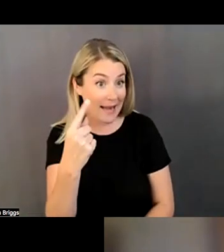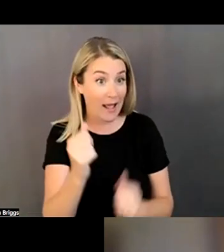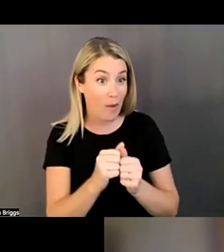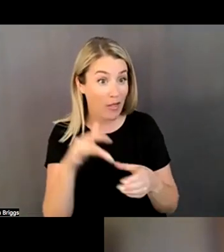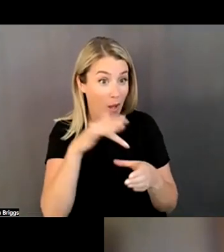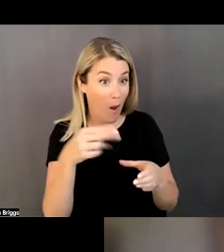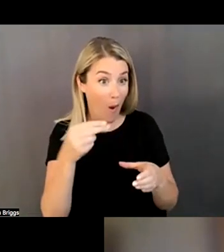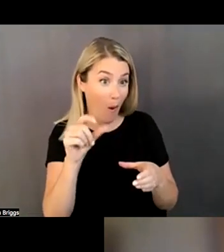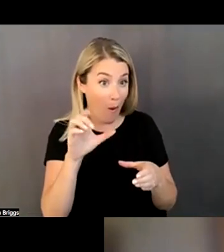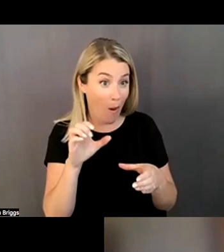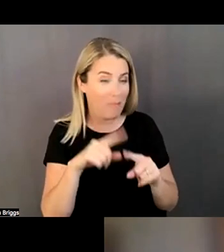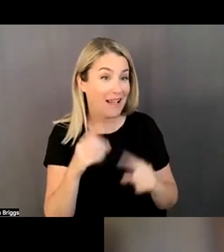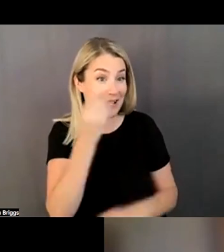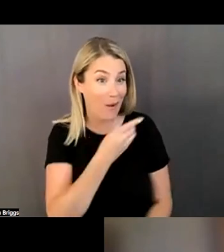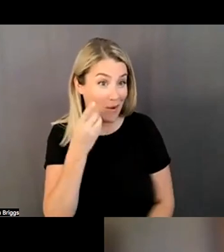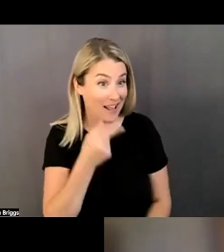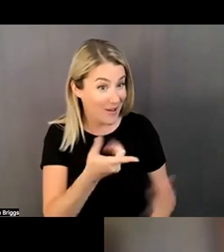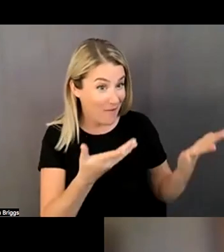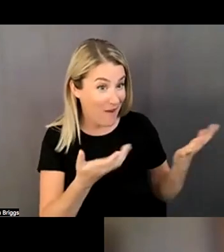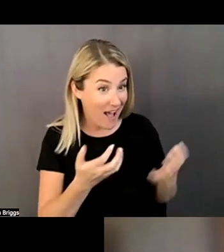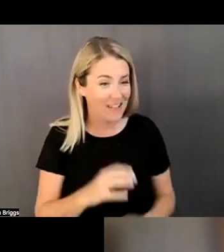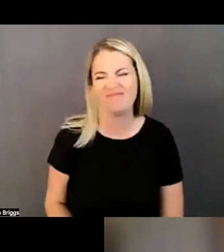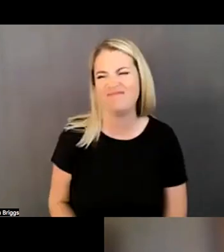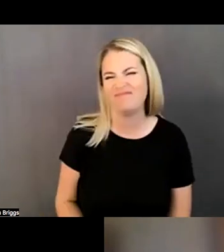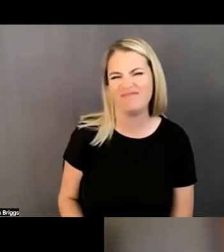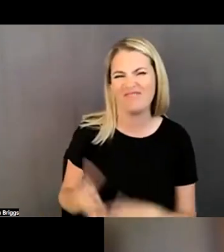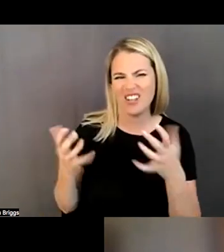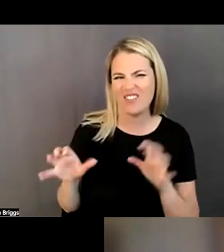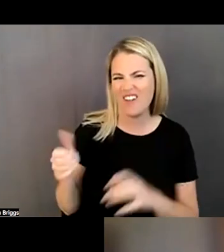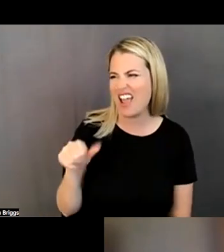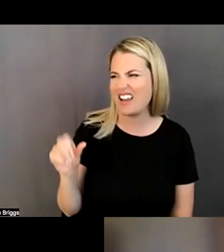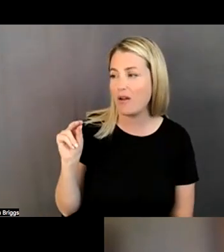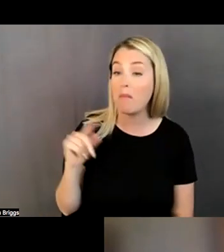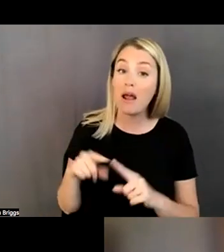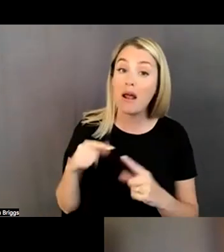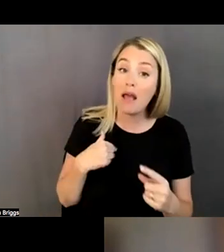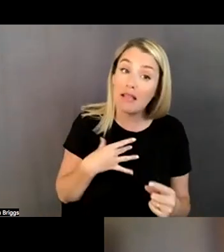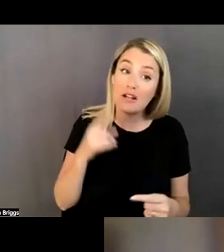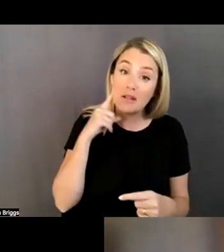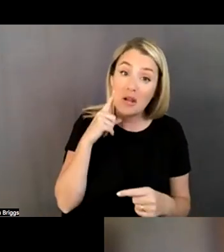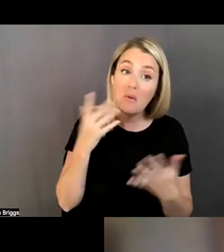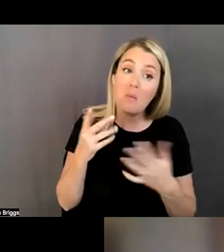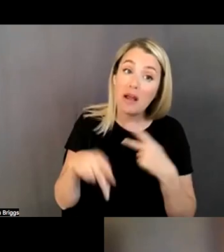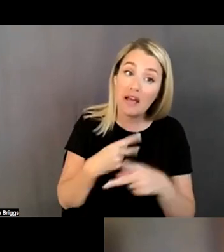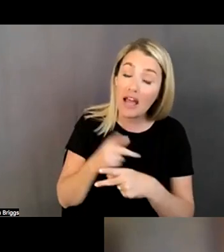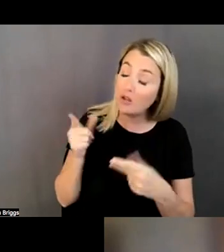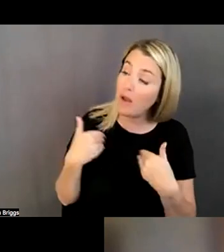it? I don't want any donuts, but I'd like to hear what kind of donuts you have.